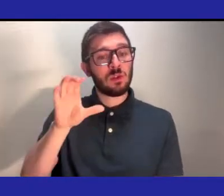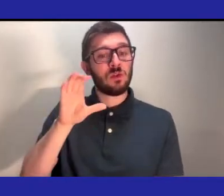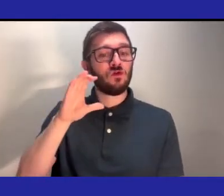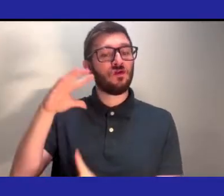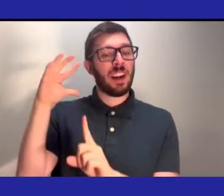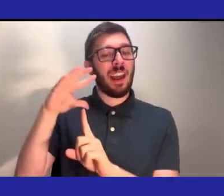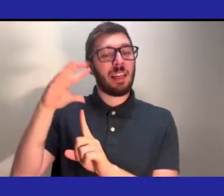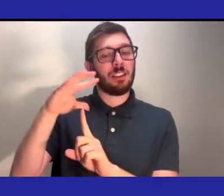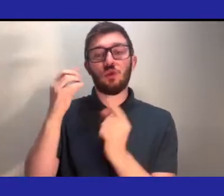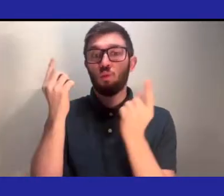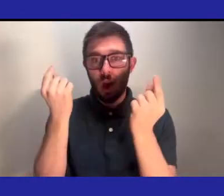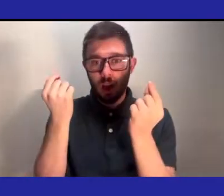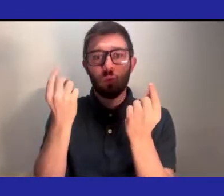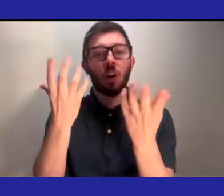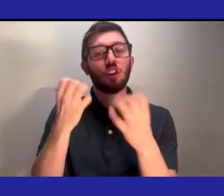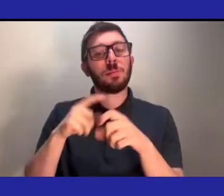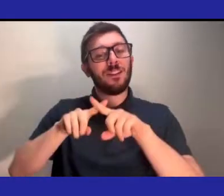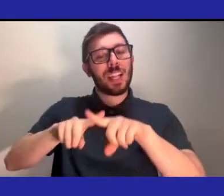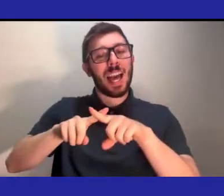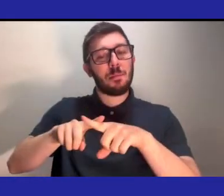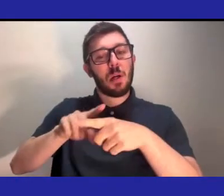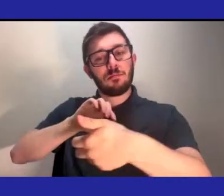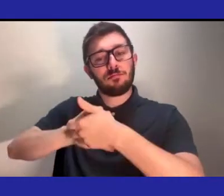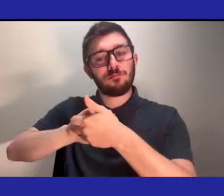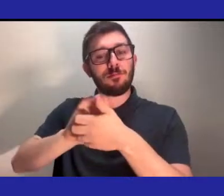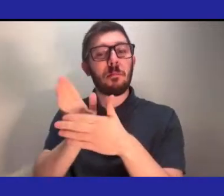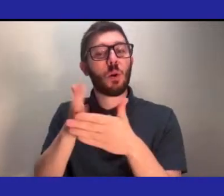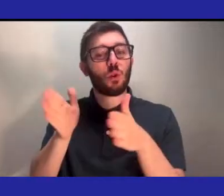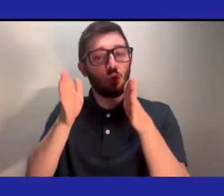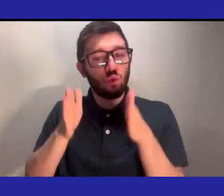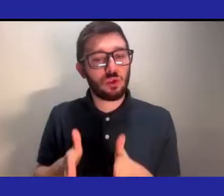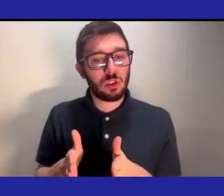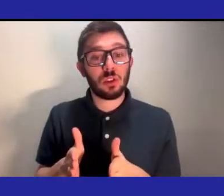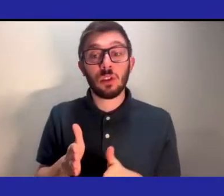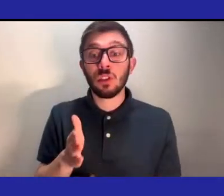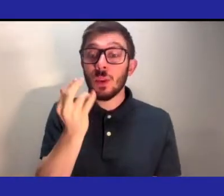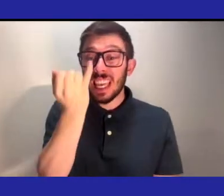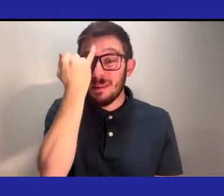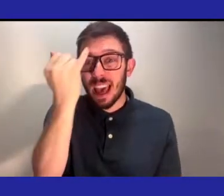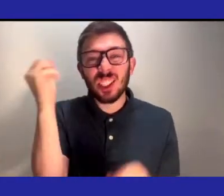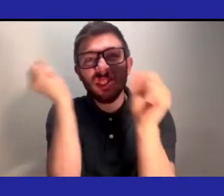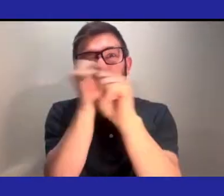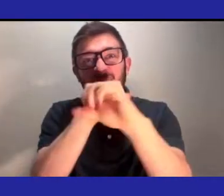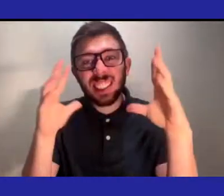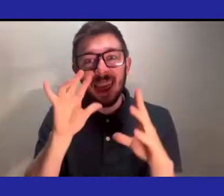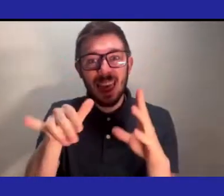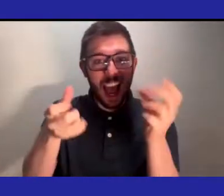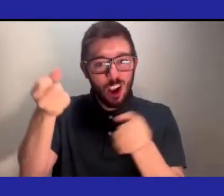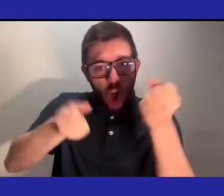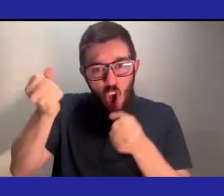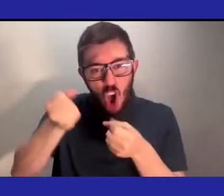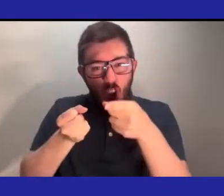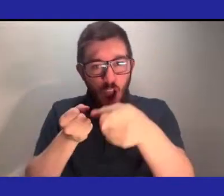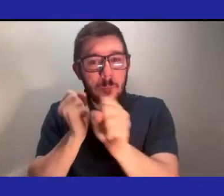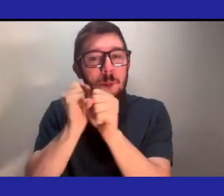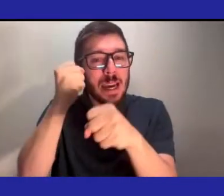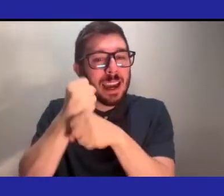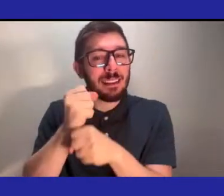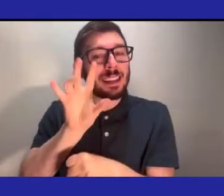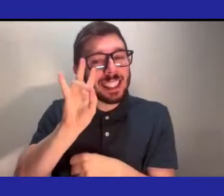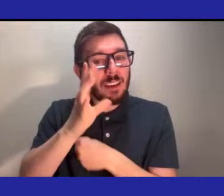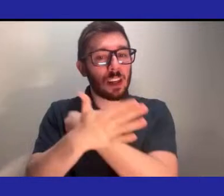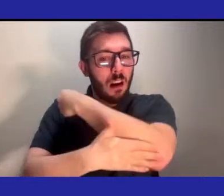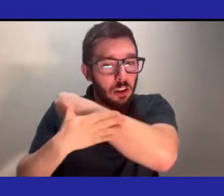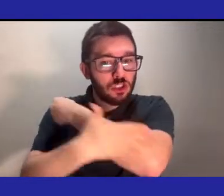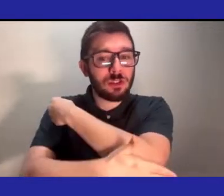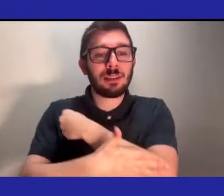reliable partner. So I want you to just imagine if that car was made in 7 different countries using 7 different types